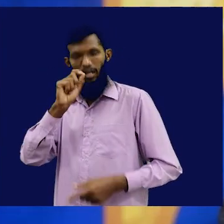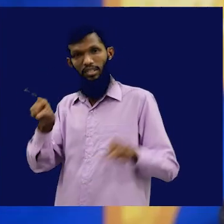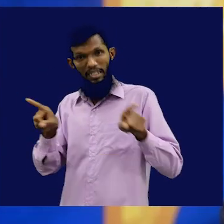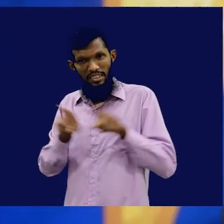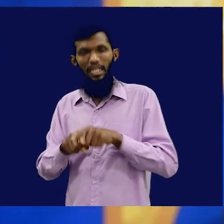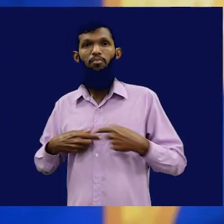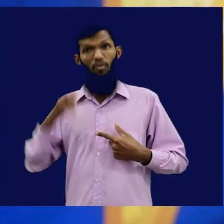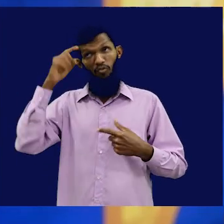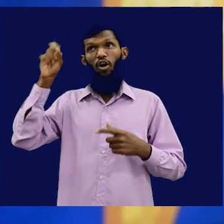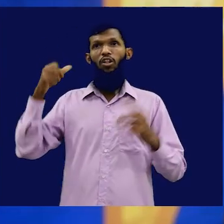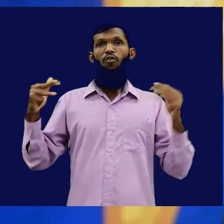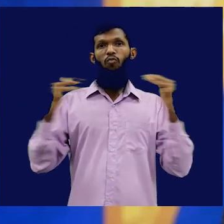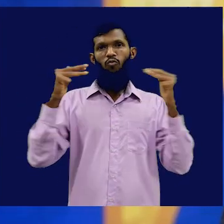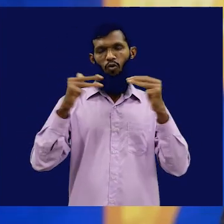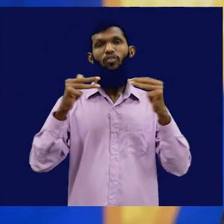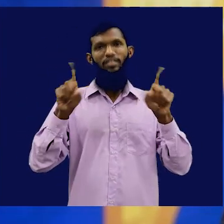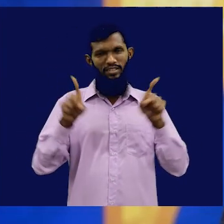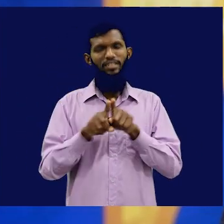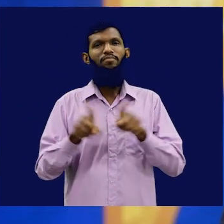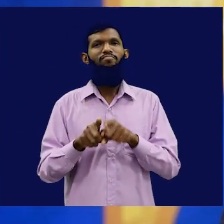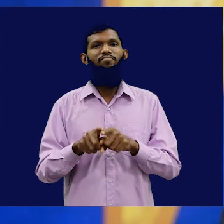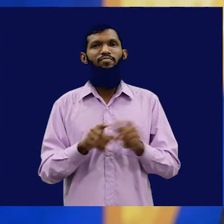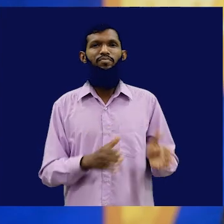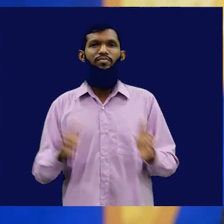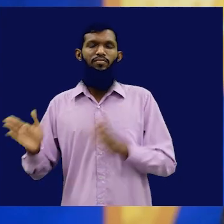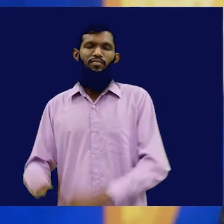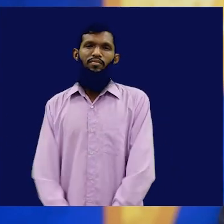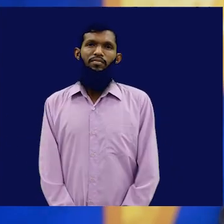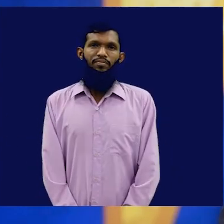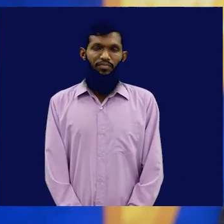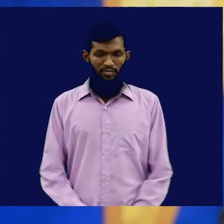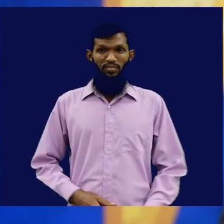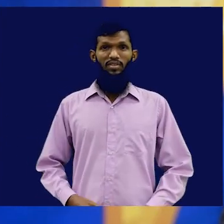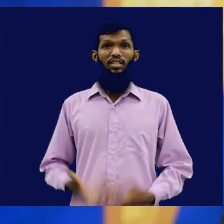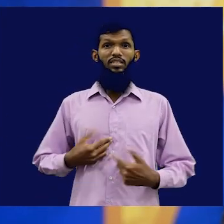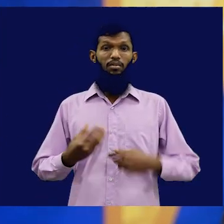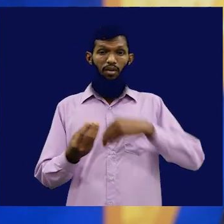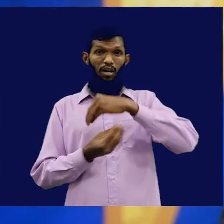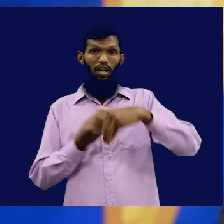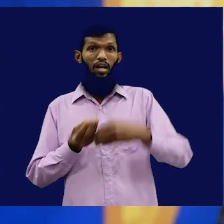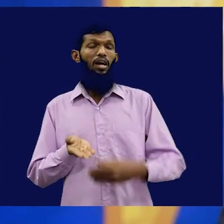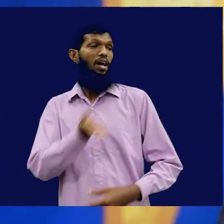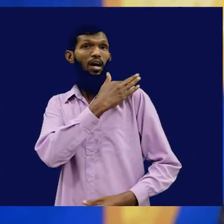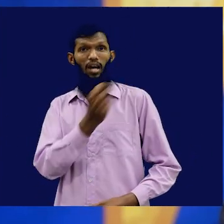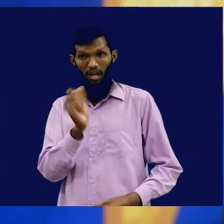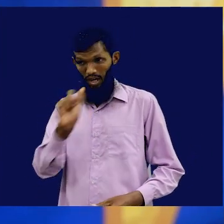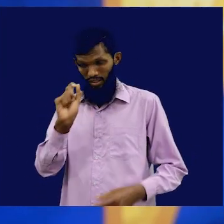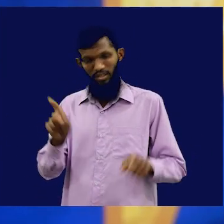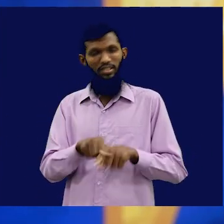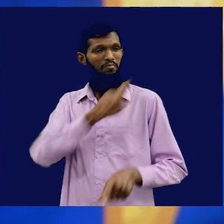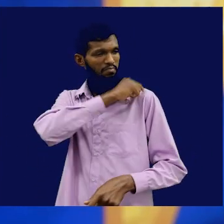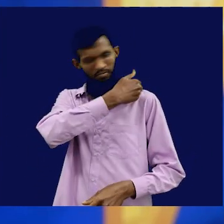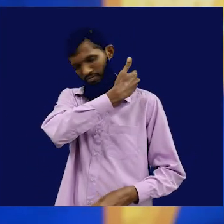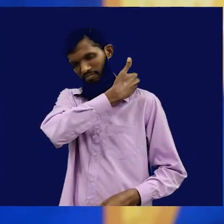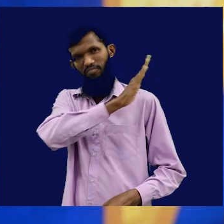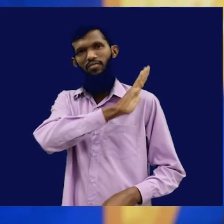point in this regard that I would like to mention here is that Hajj wipes out sins before it. Amr ibn al-As radiallahu